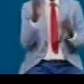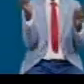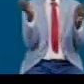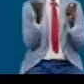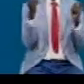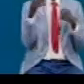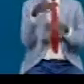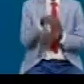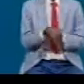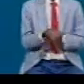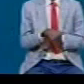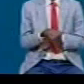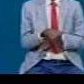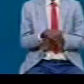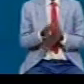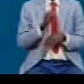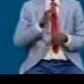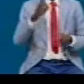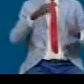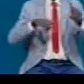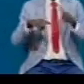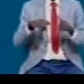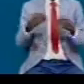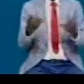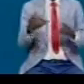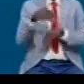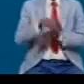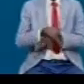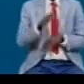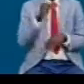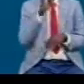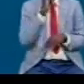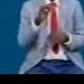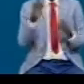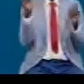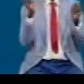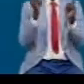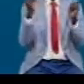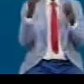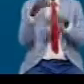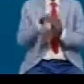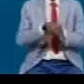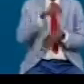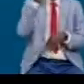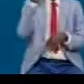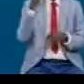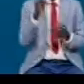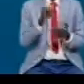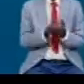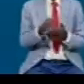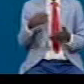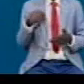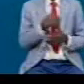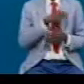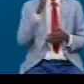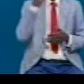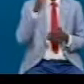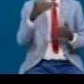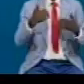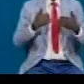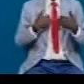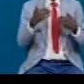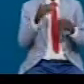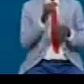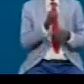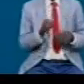night. I said tonight is celebration night. And because of that, we are going to have a wonderful session